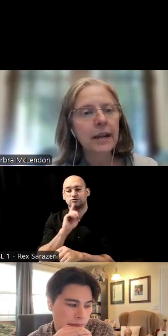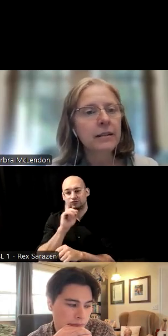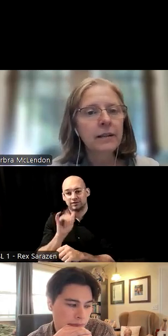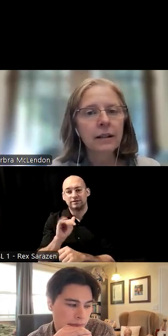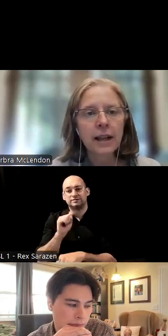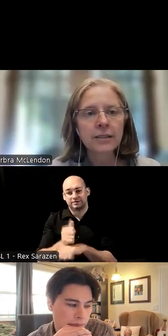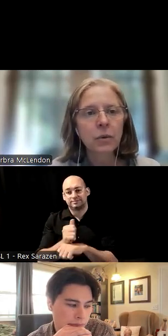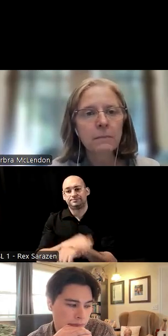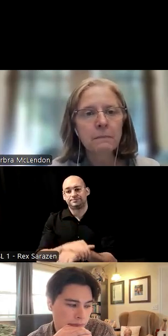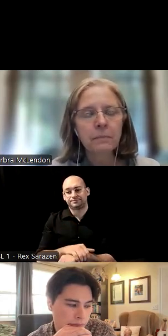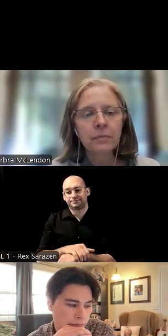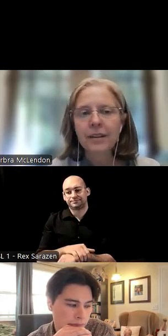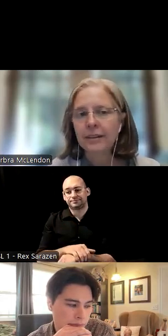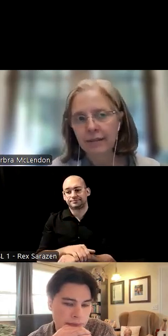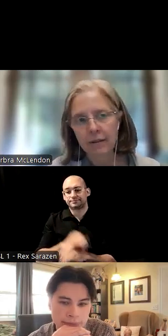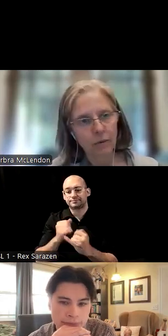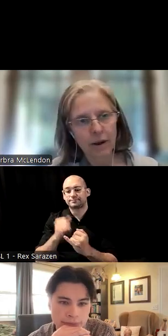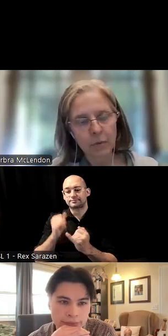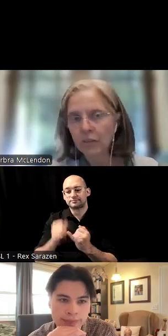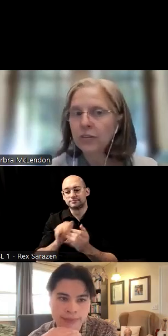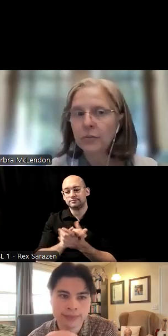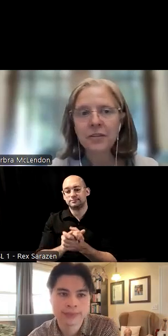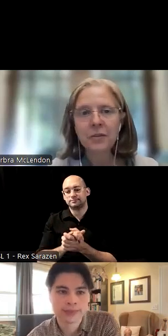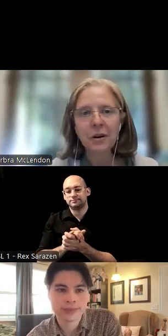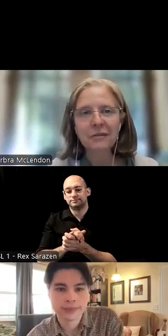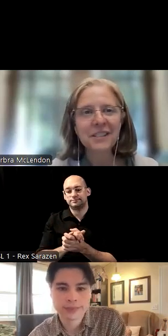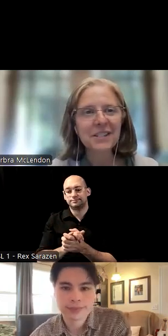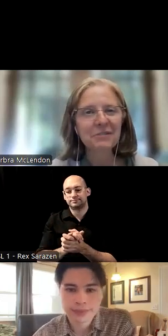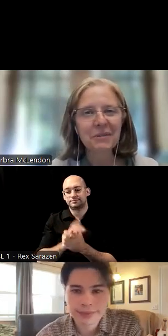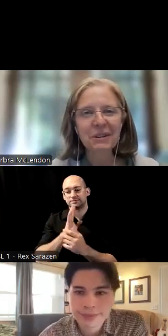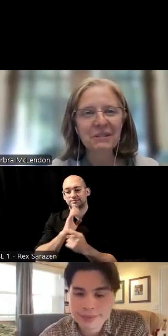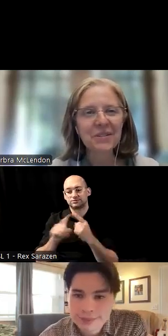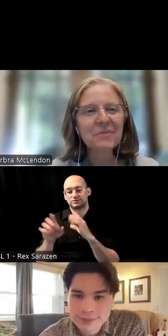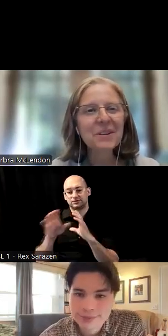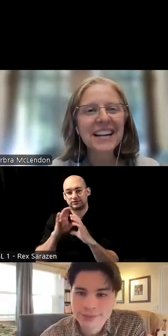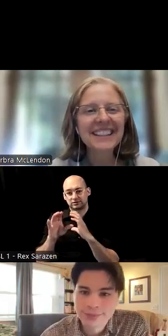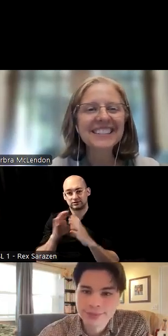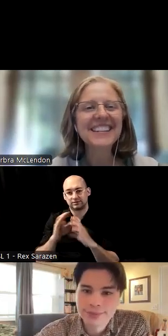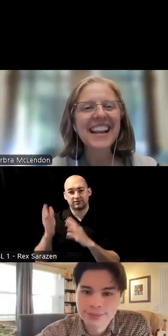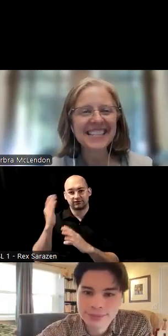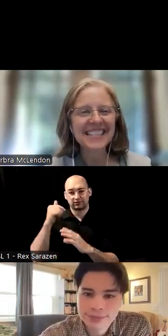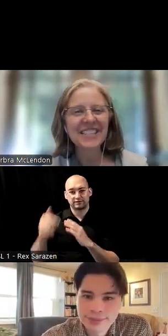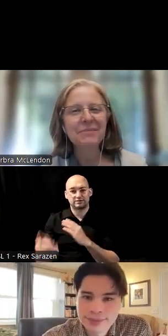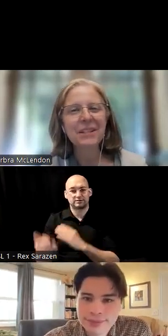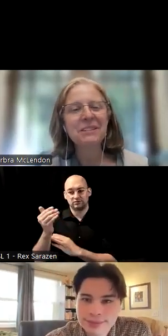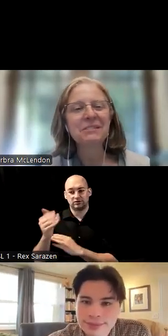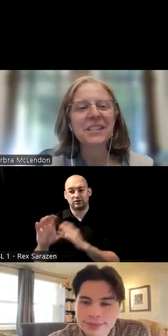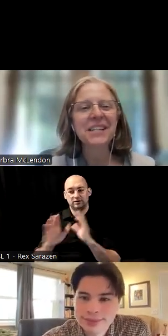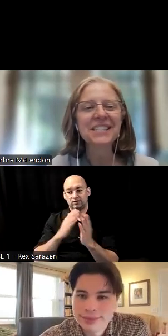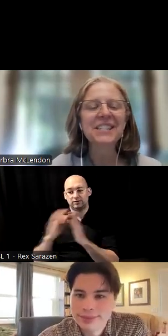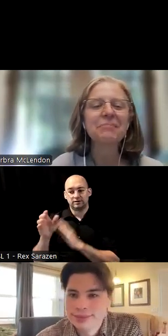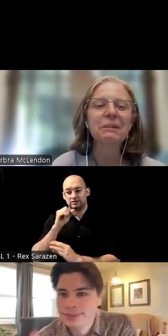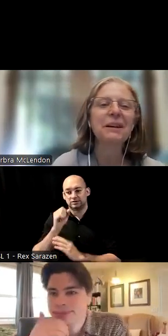implemented. And then the last one, this also speaks to our conversation from earlier this morning, and these are the Aging and Disability